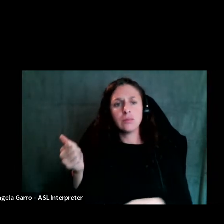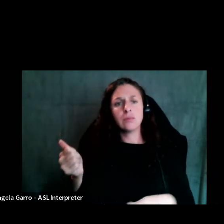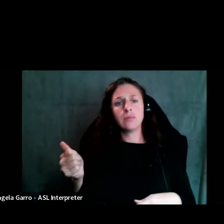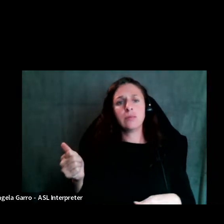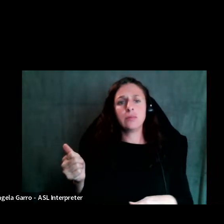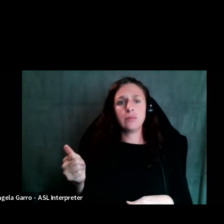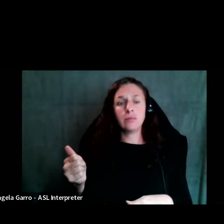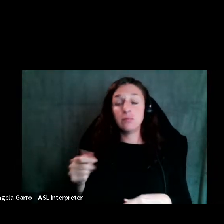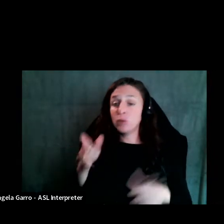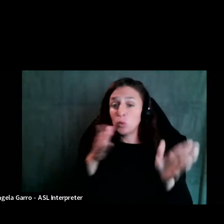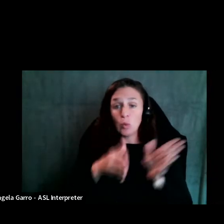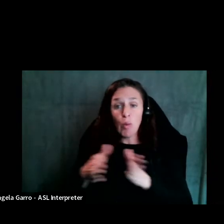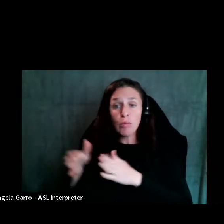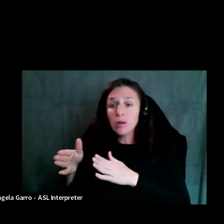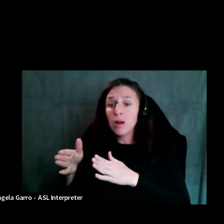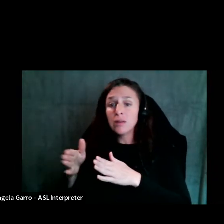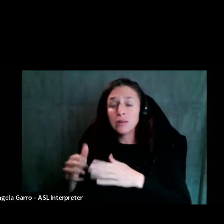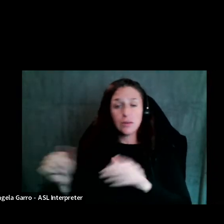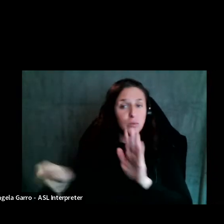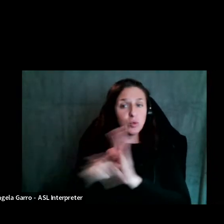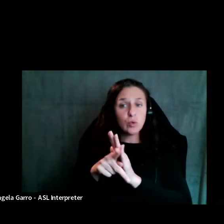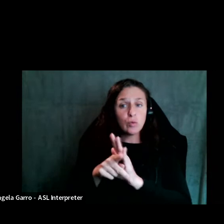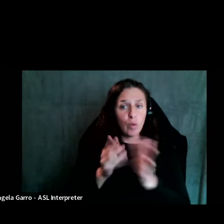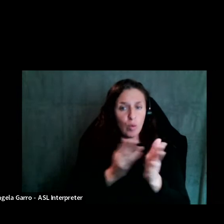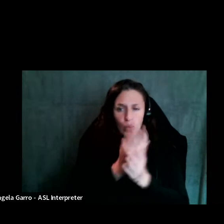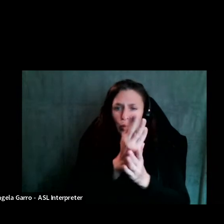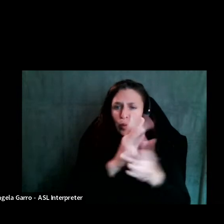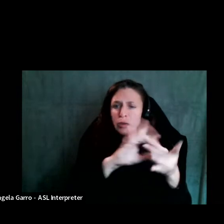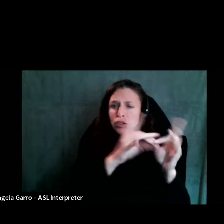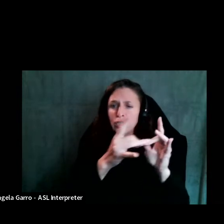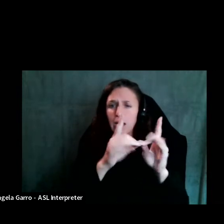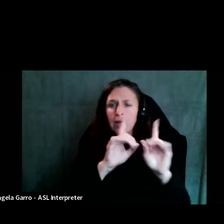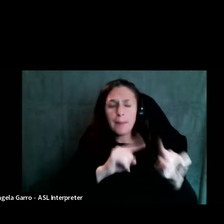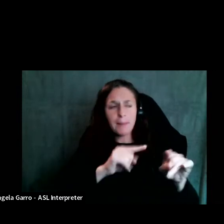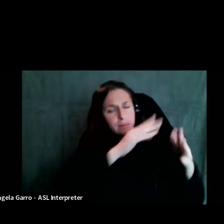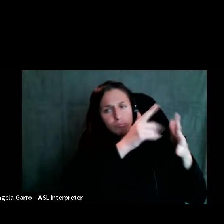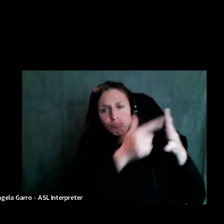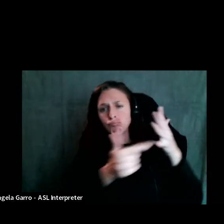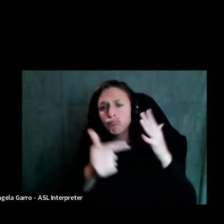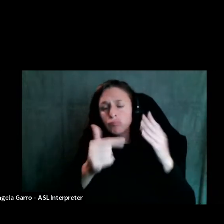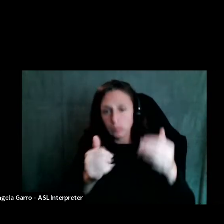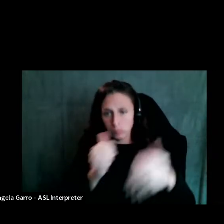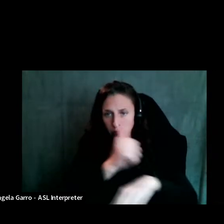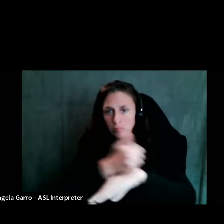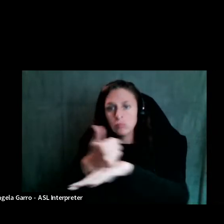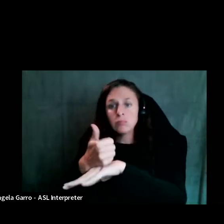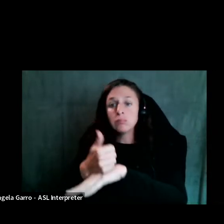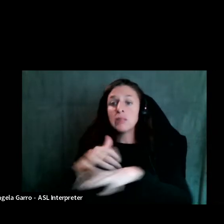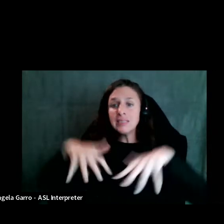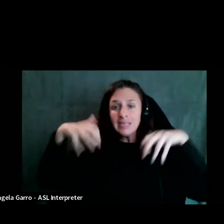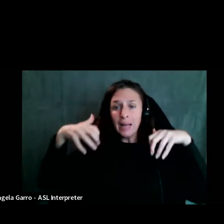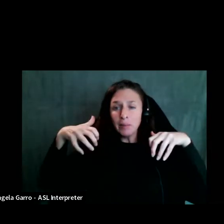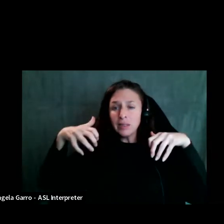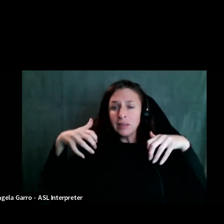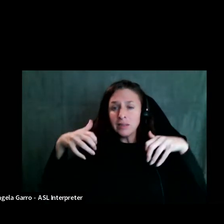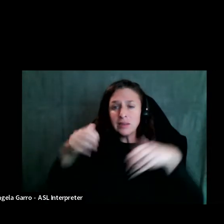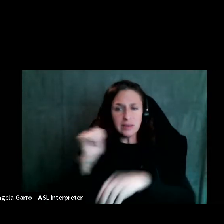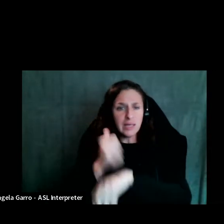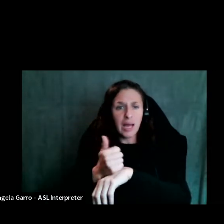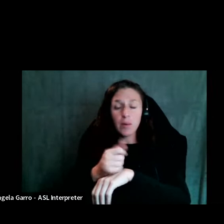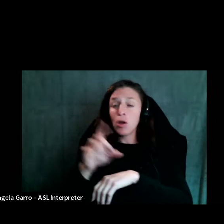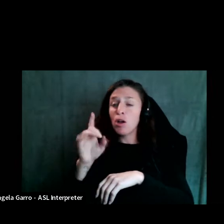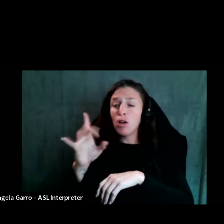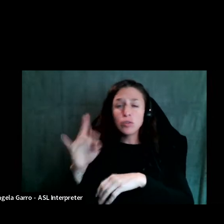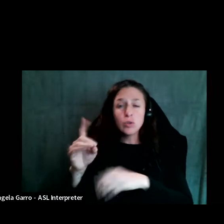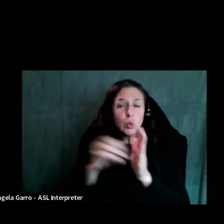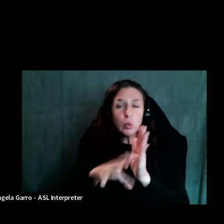This was organized and approved and went through the chain of command, set up. The assembly room was set up. Hundreds of students were going to attend